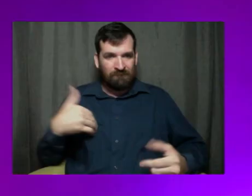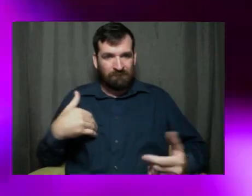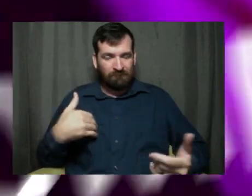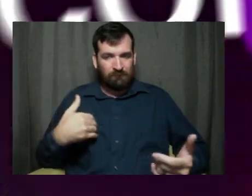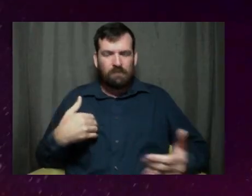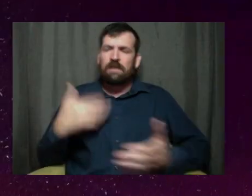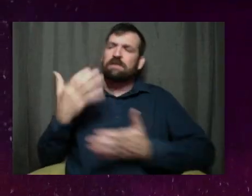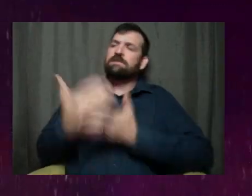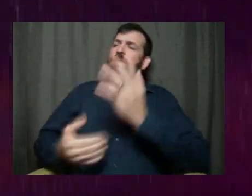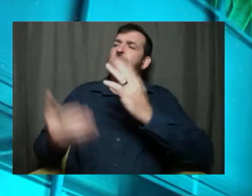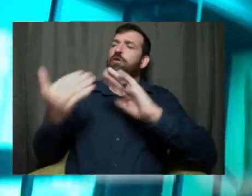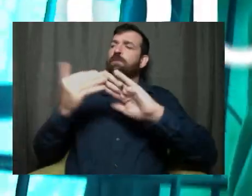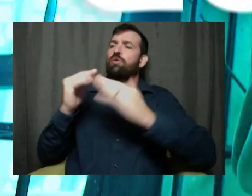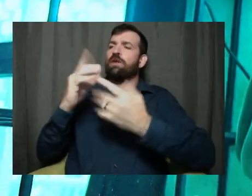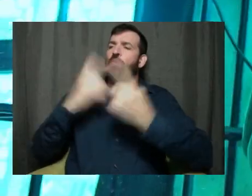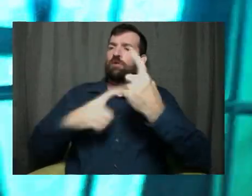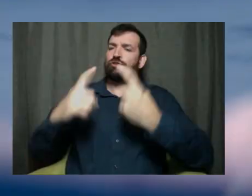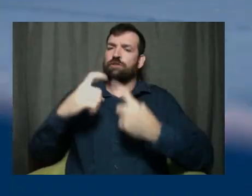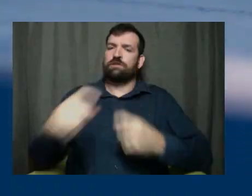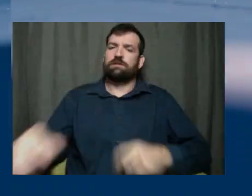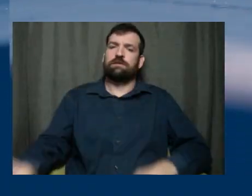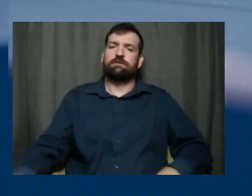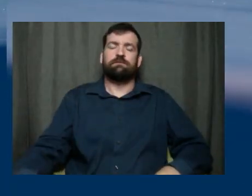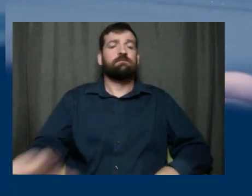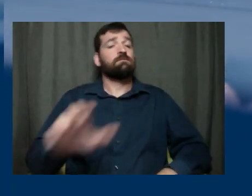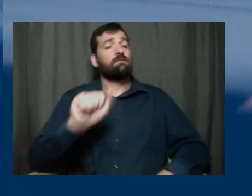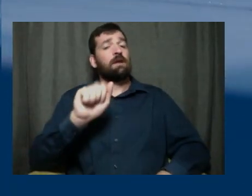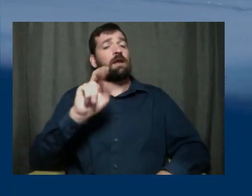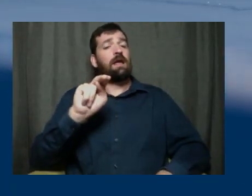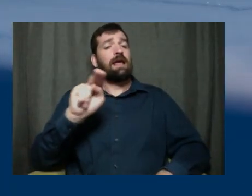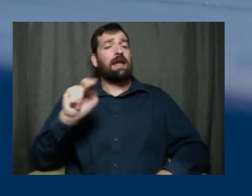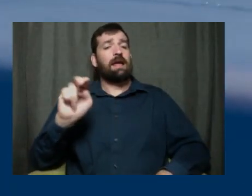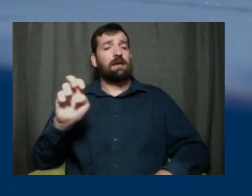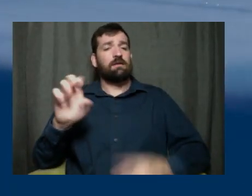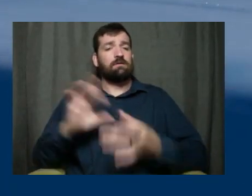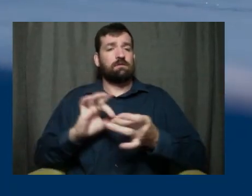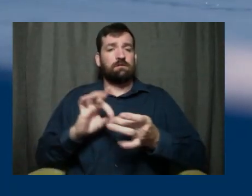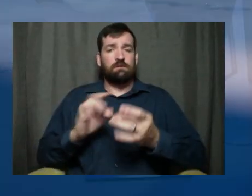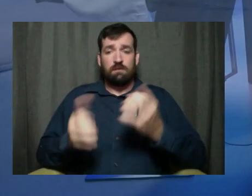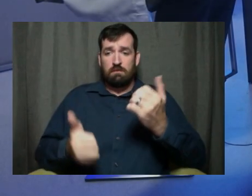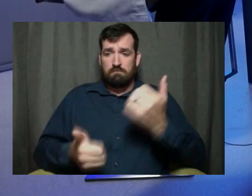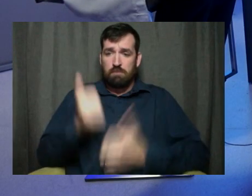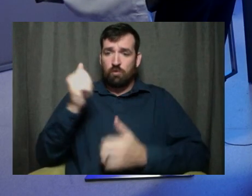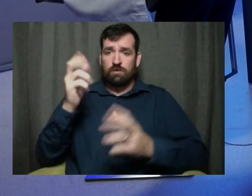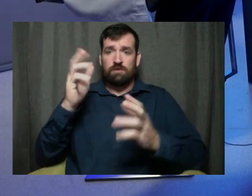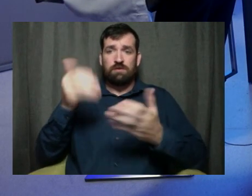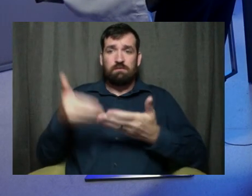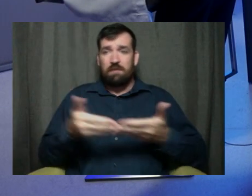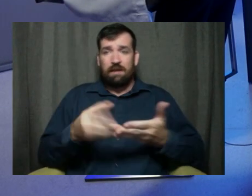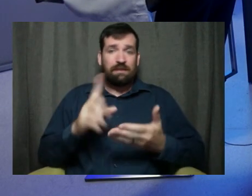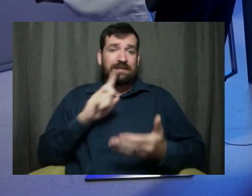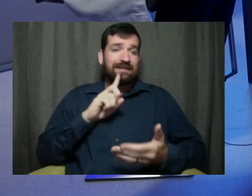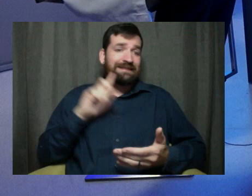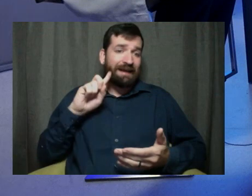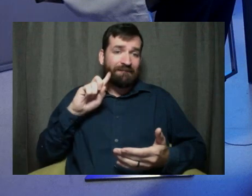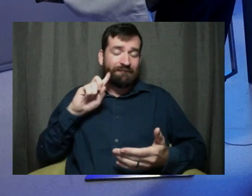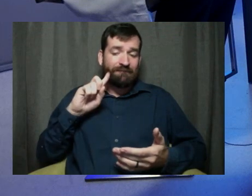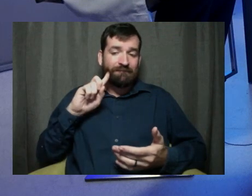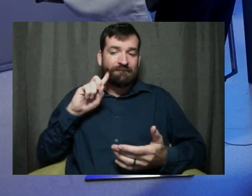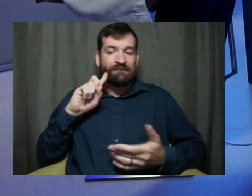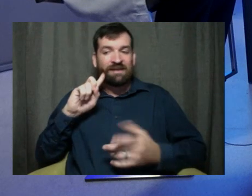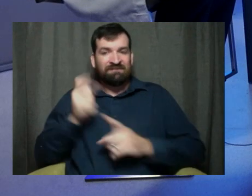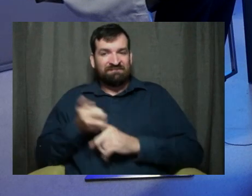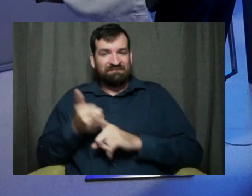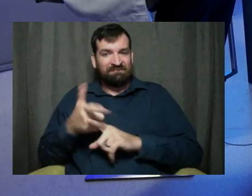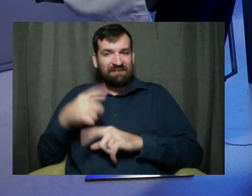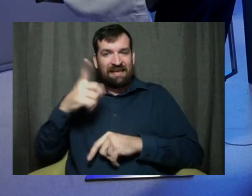community questions that are coming in this morning. Anne says, since most babies found to be deaf are born into hearing families, are